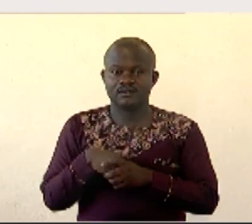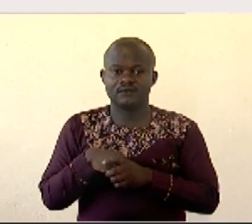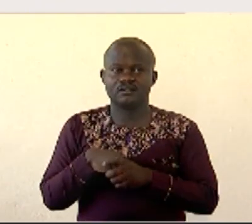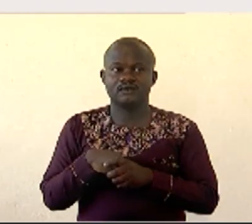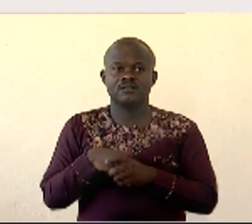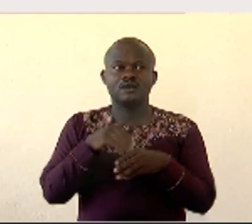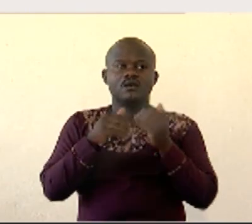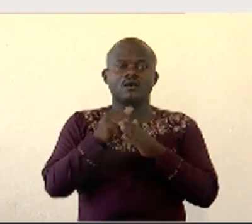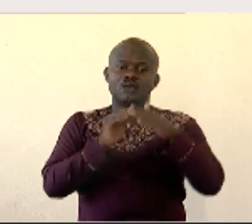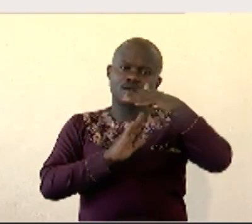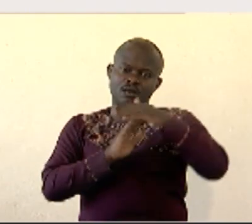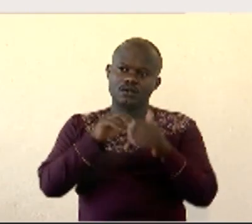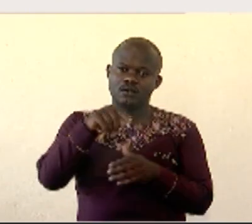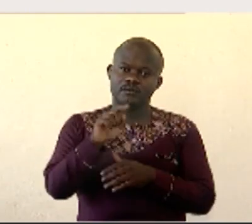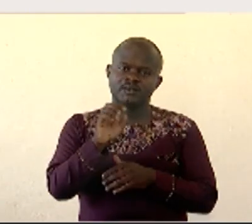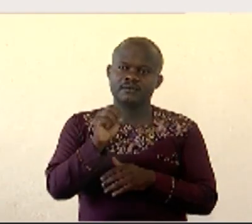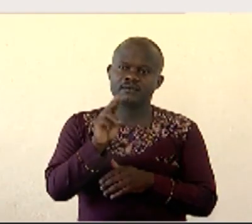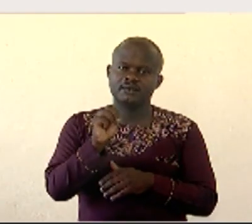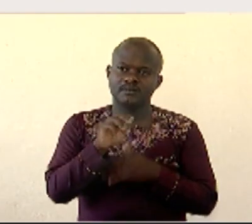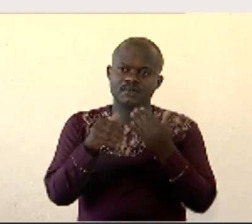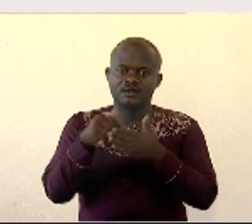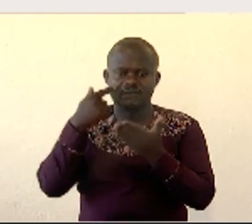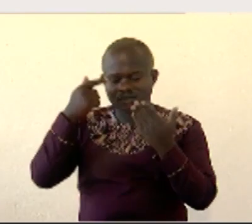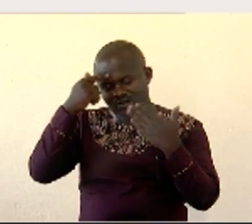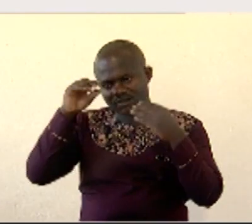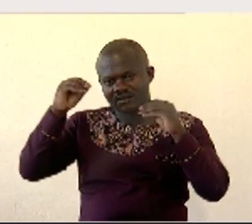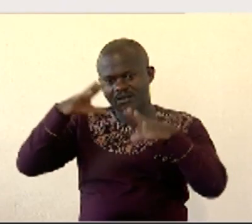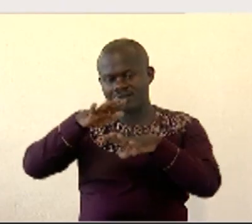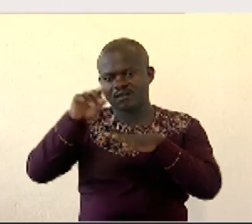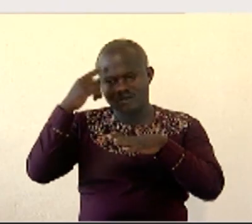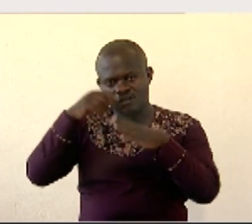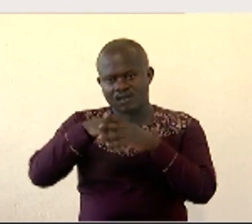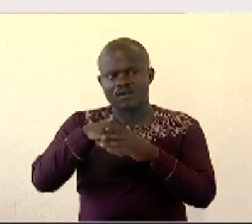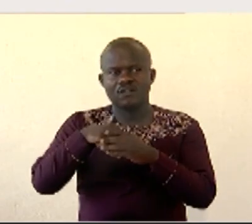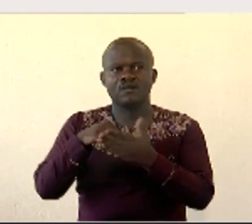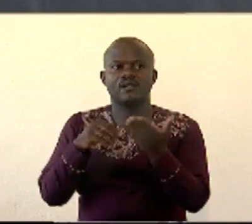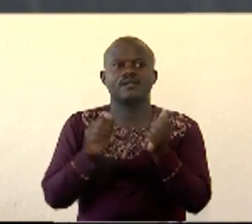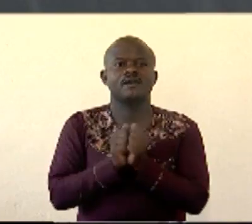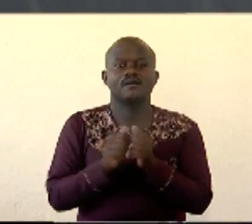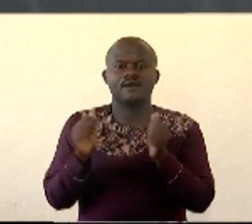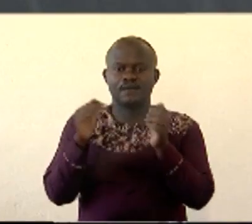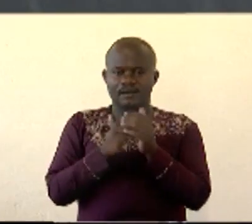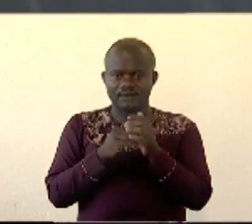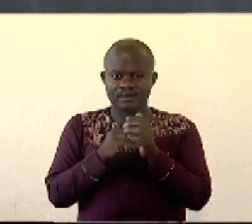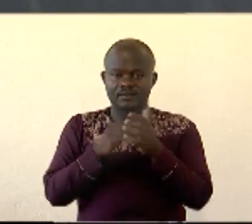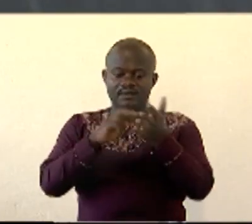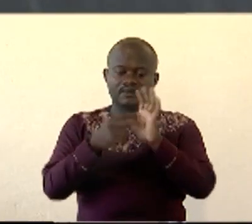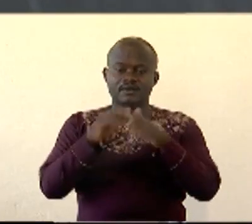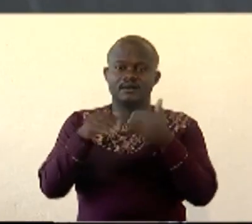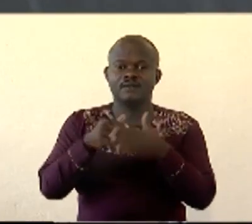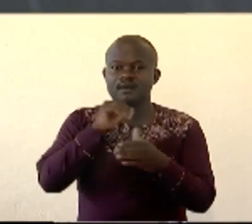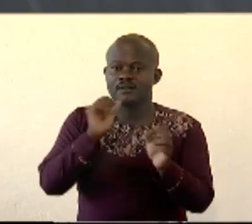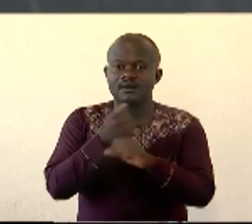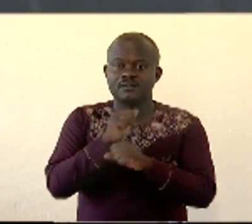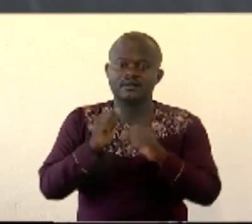Optimum temperature for the enzyme for the plants photosynthesize. And it means that there must be